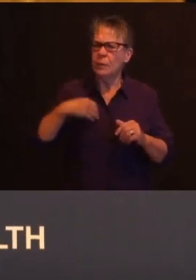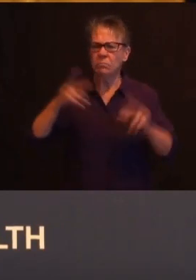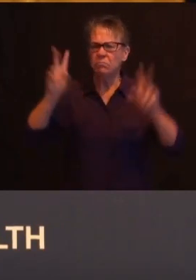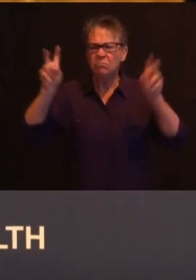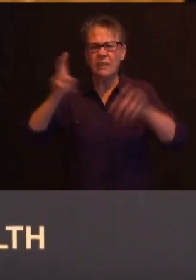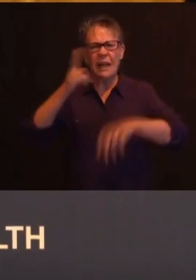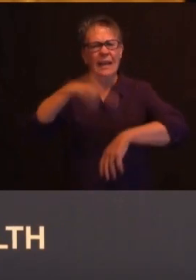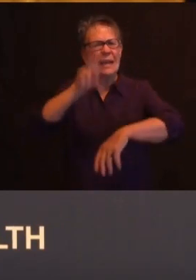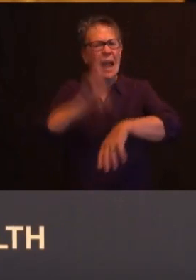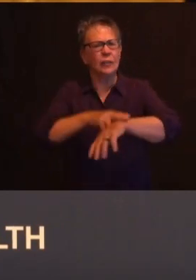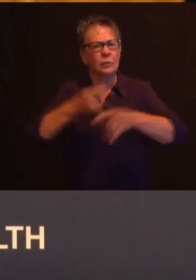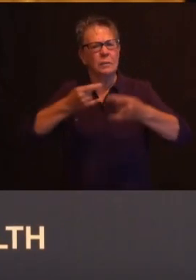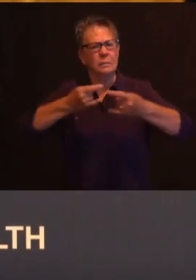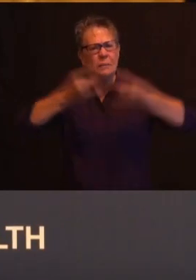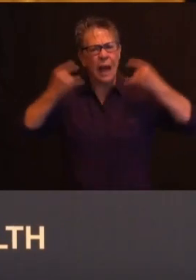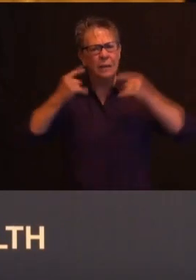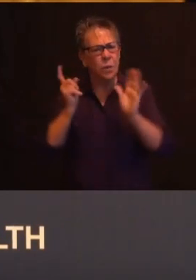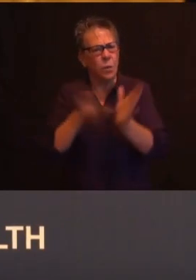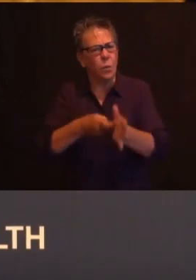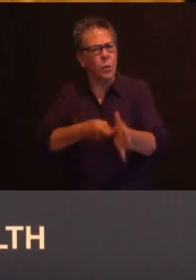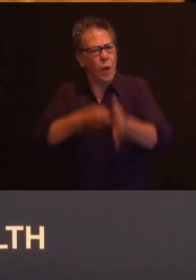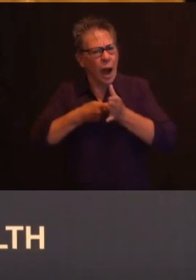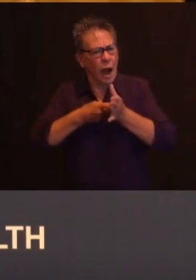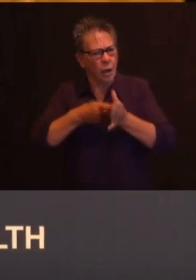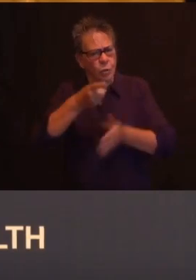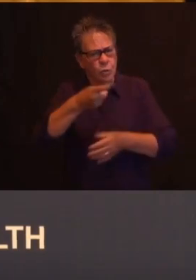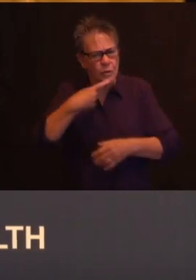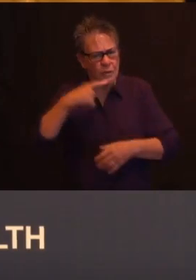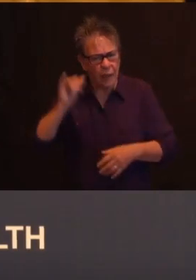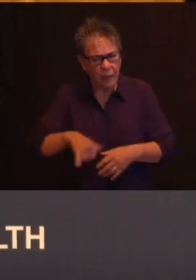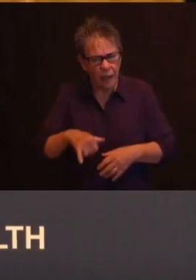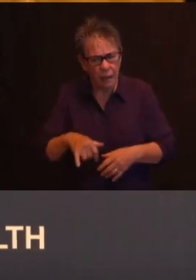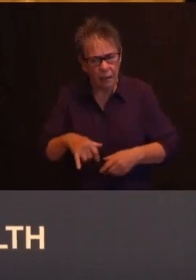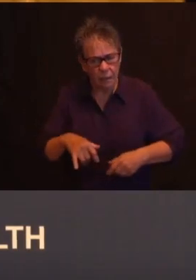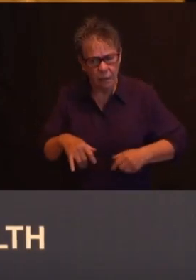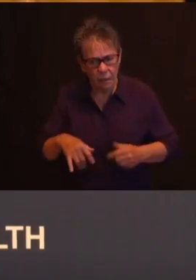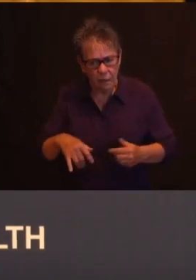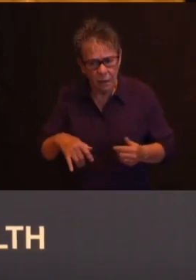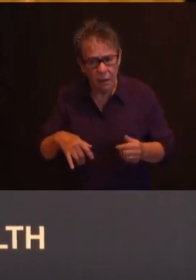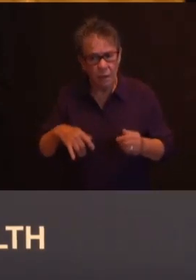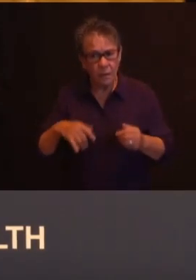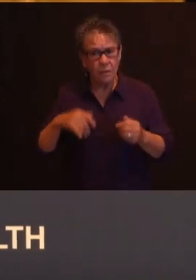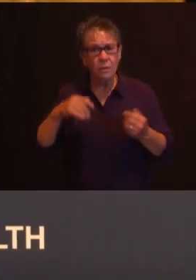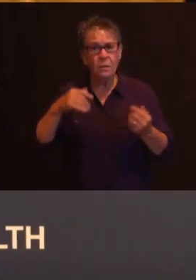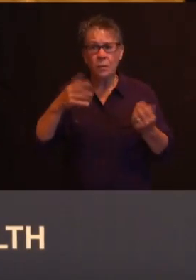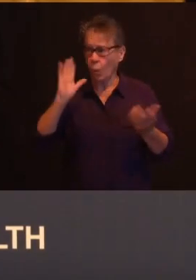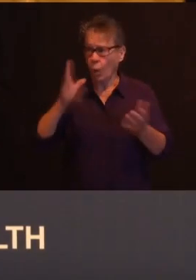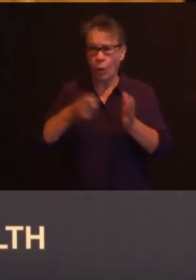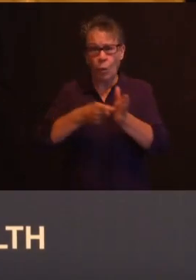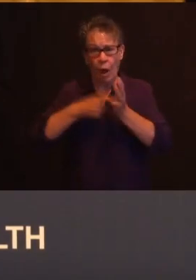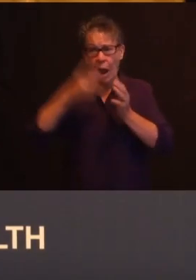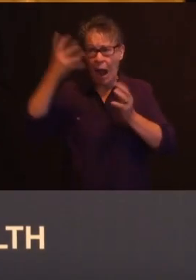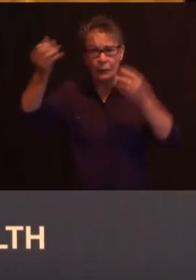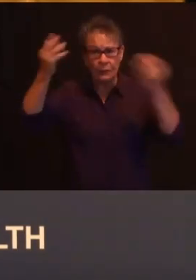wear face masks outside? And can you give more specific locations on the